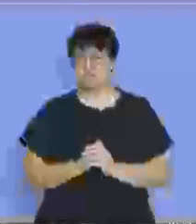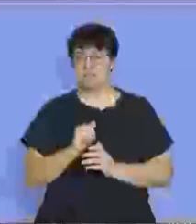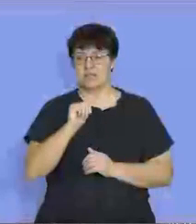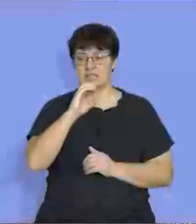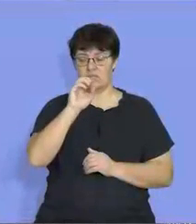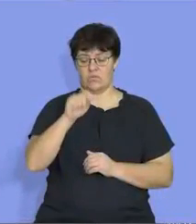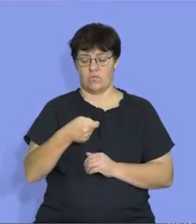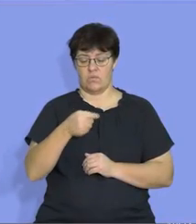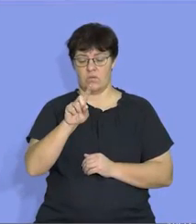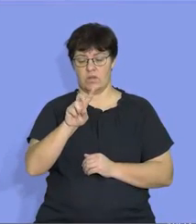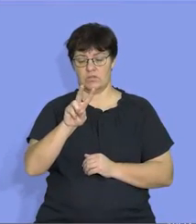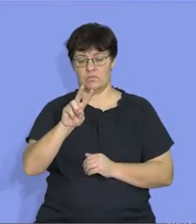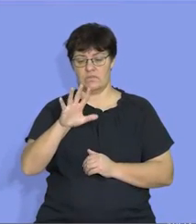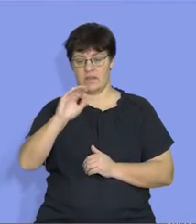by